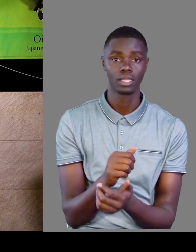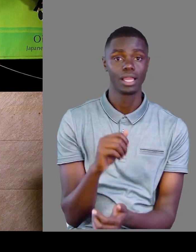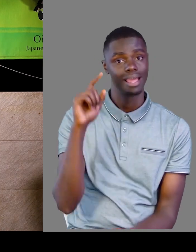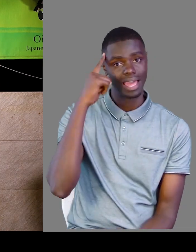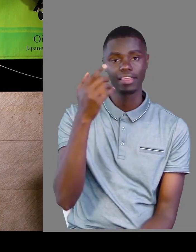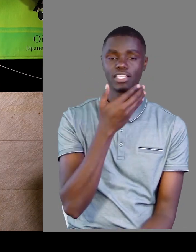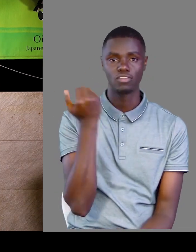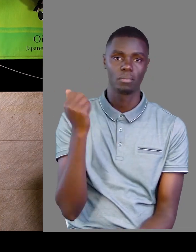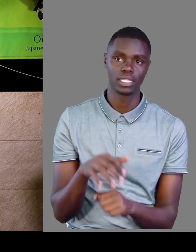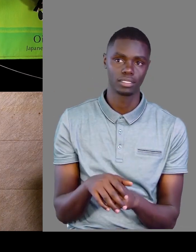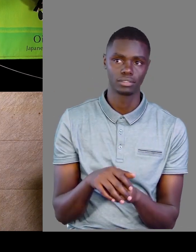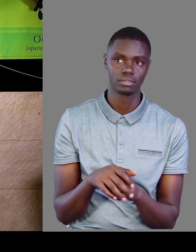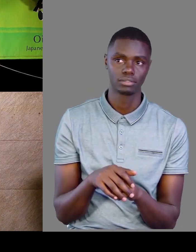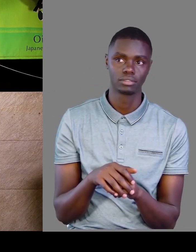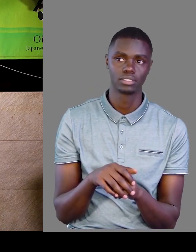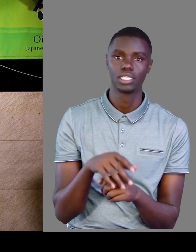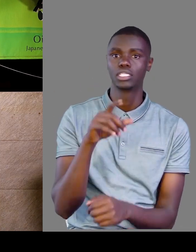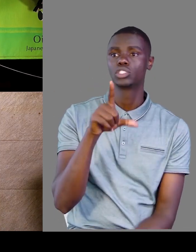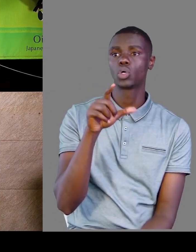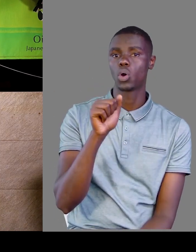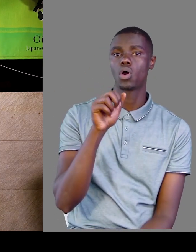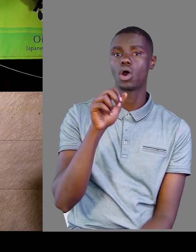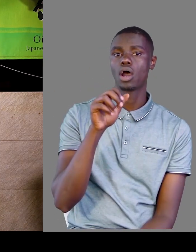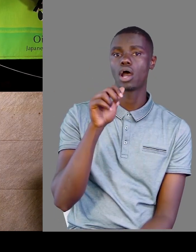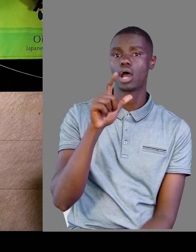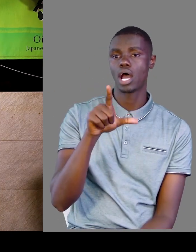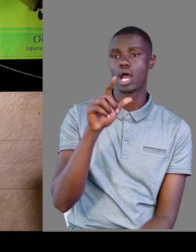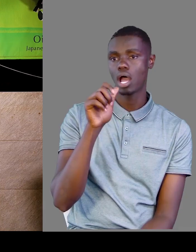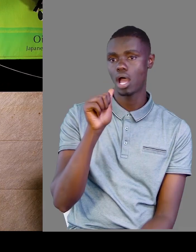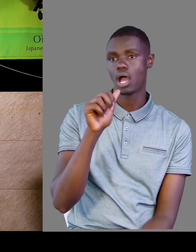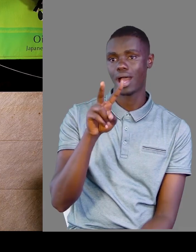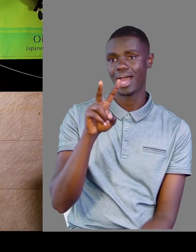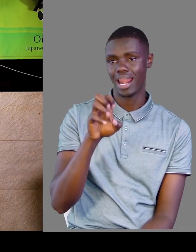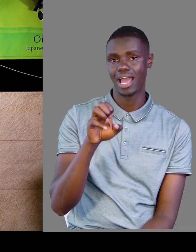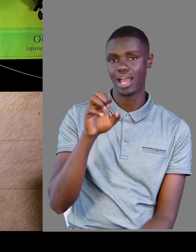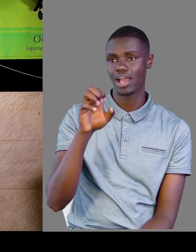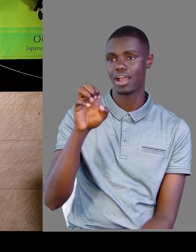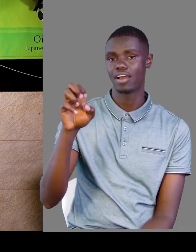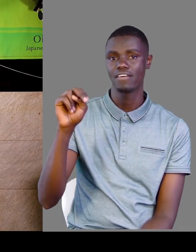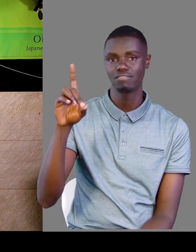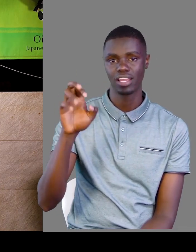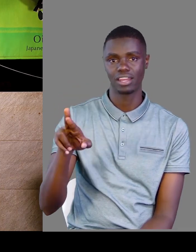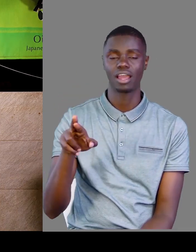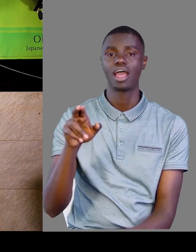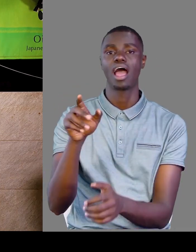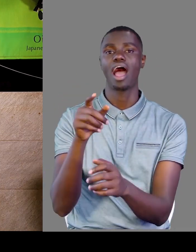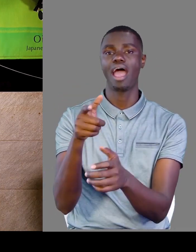But I think it's for the better. So I love enter. So I think I attract positivity and love.